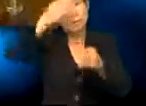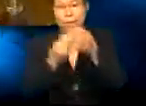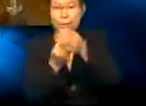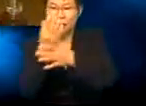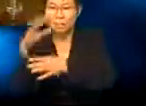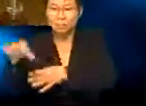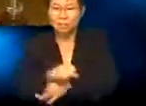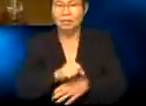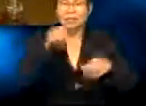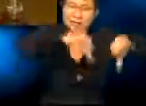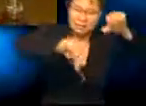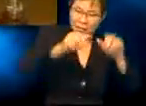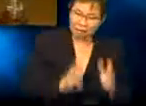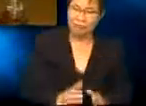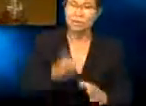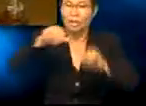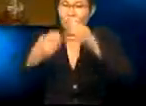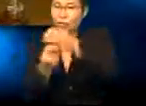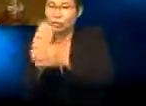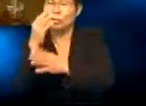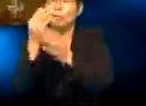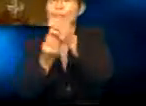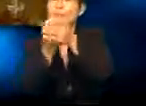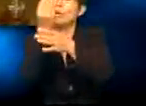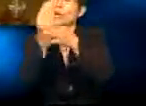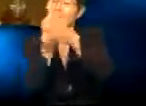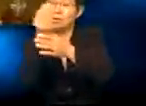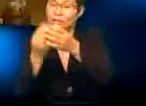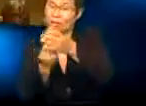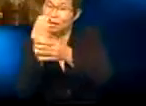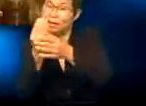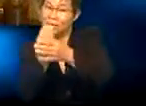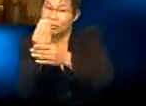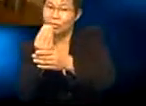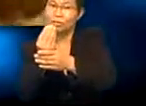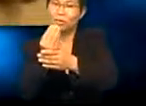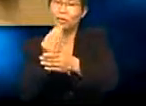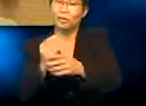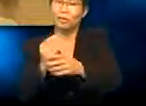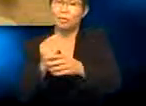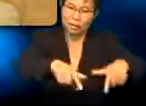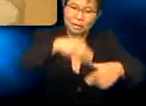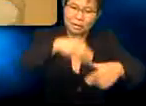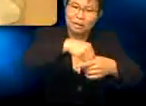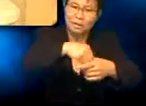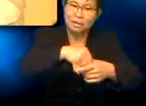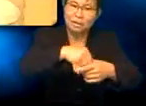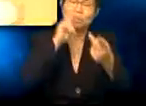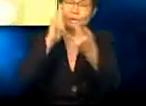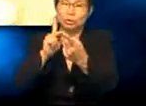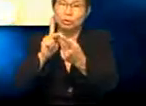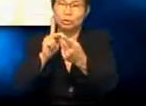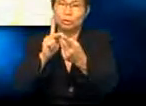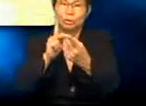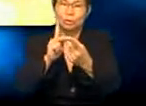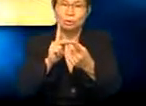plant? Scientists can grow plants using plant tissue that is placed in a suitable